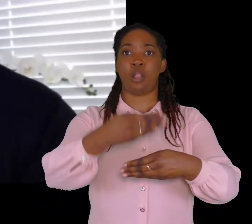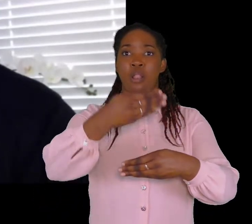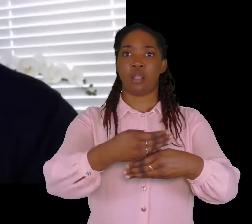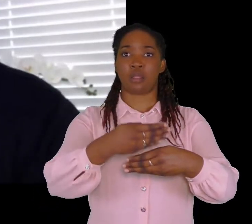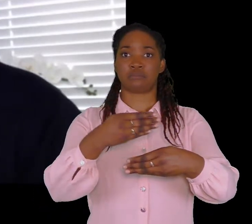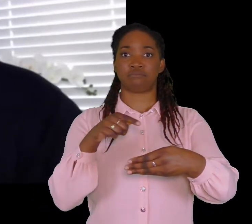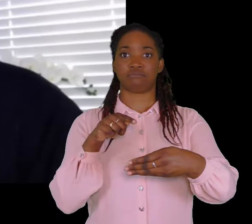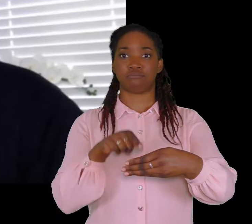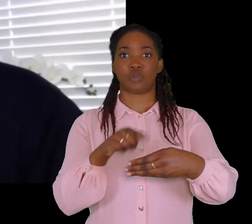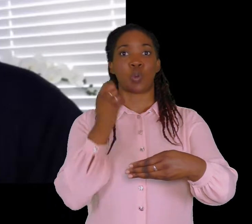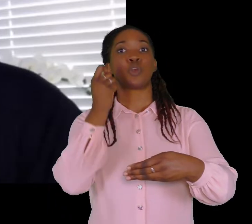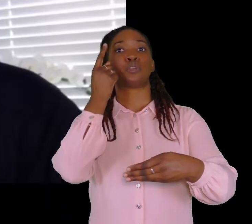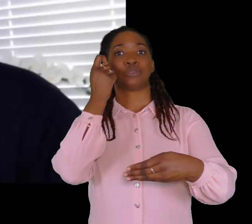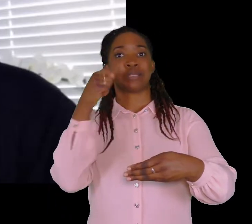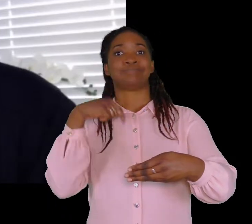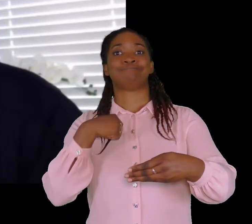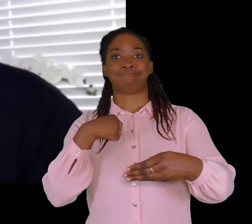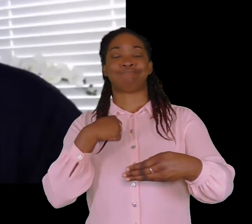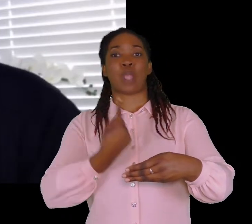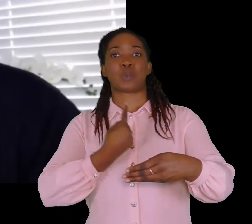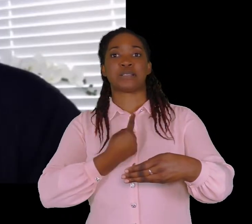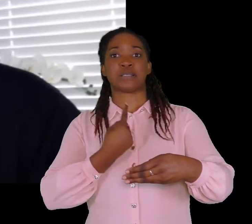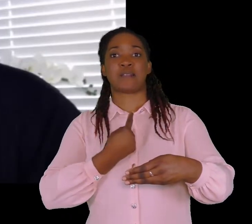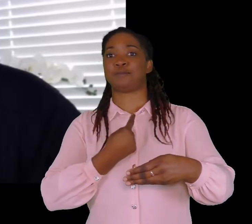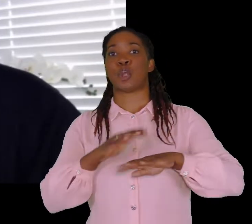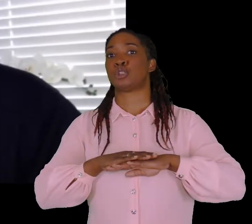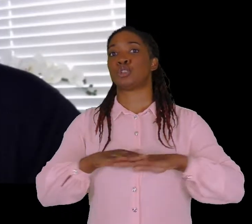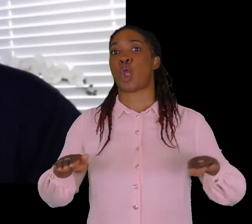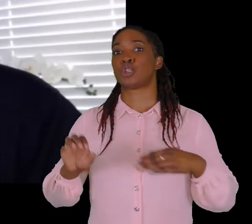called non-Europeans, even if we were born here.